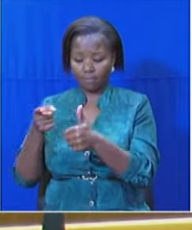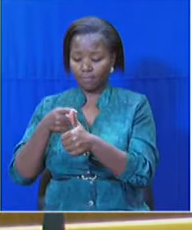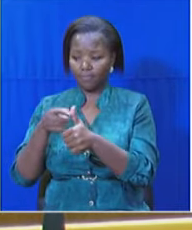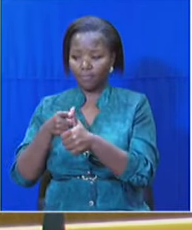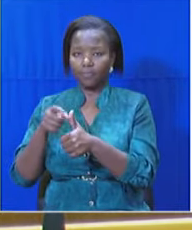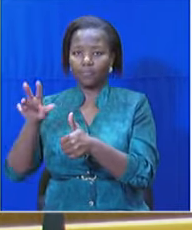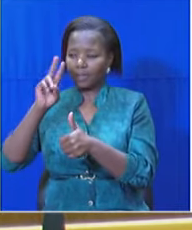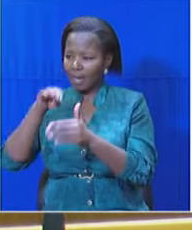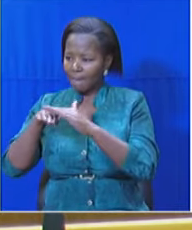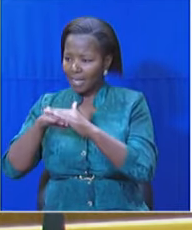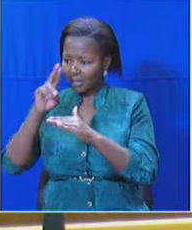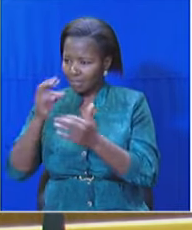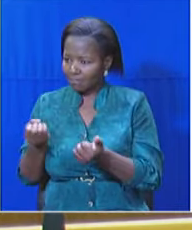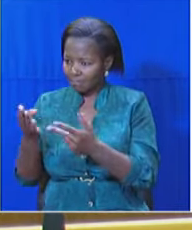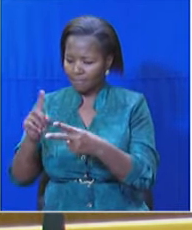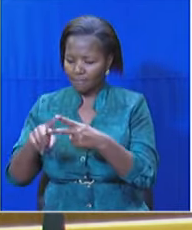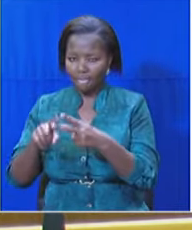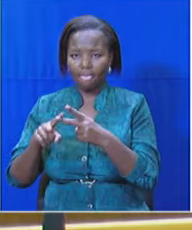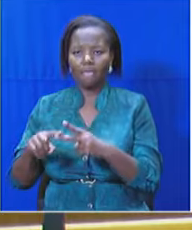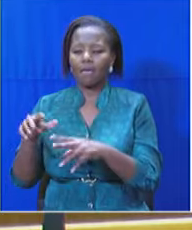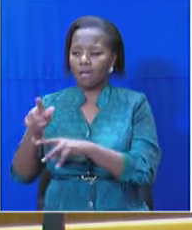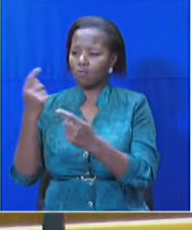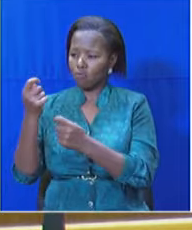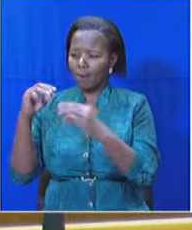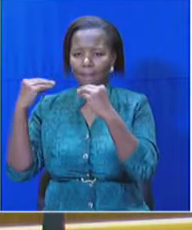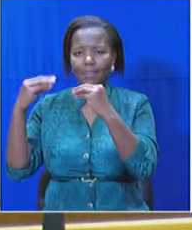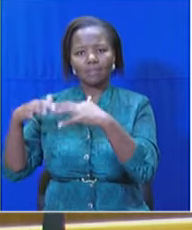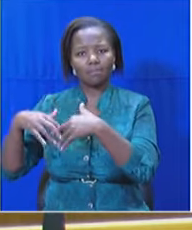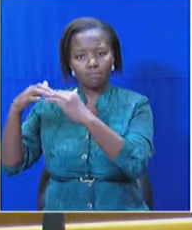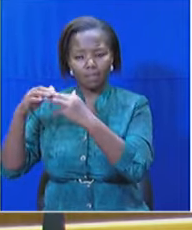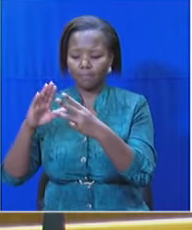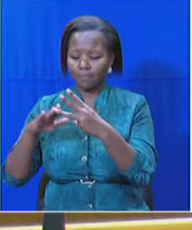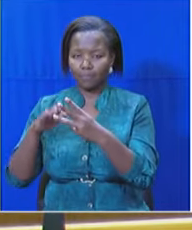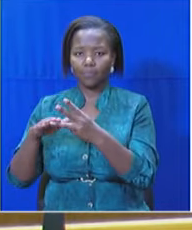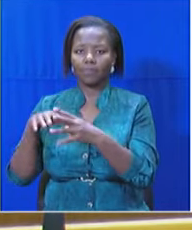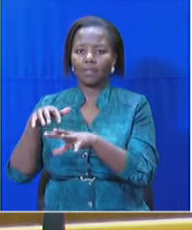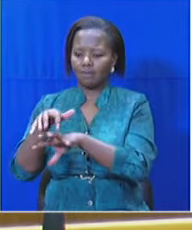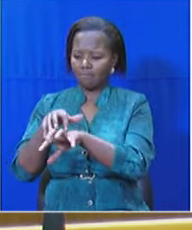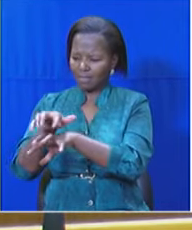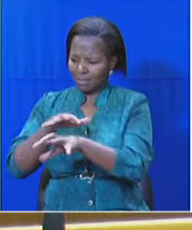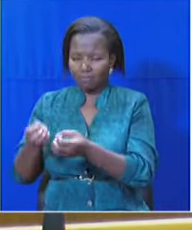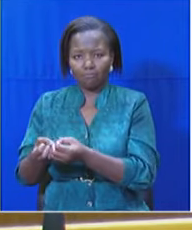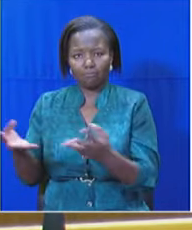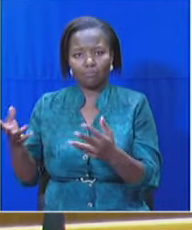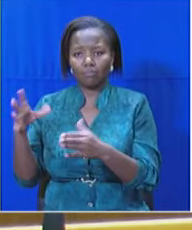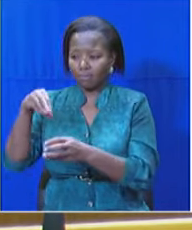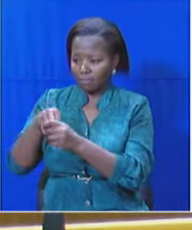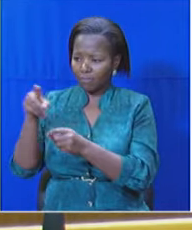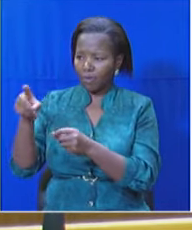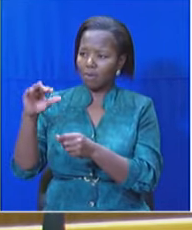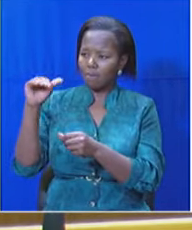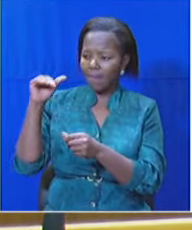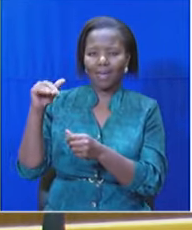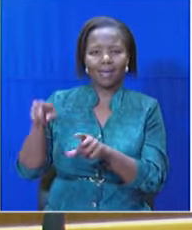human needs, rural enterprise development, agro, village industries sustained by credit facilities and value